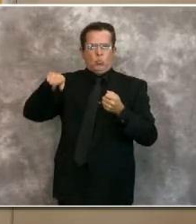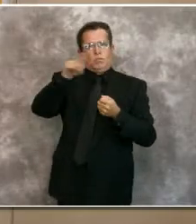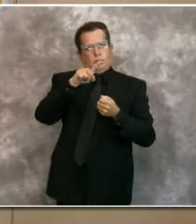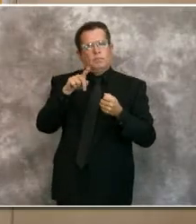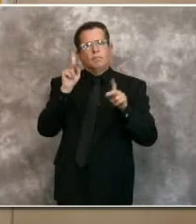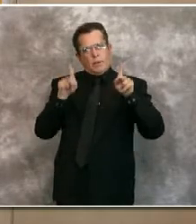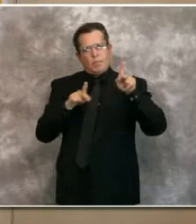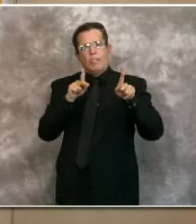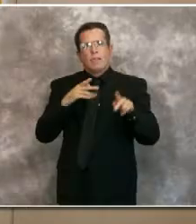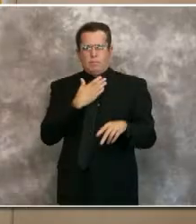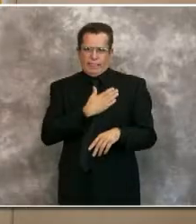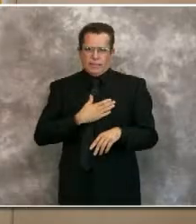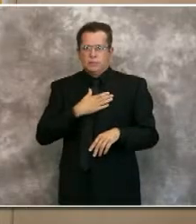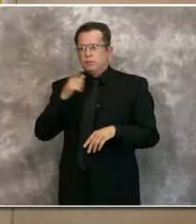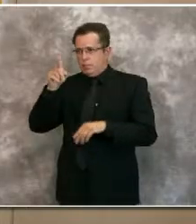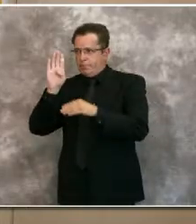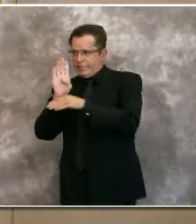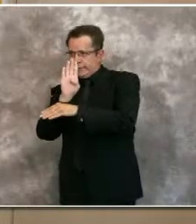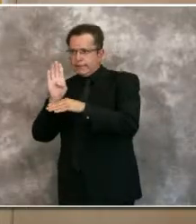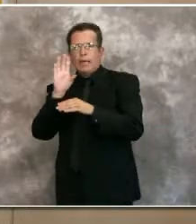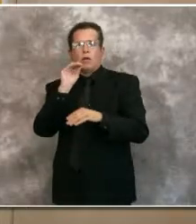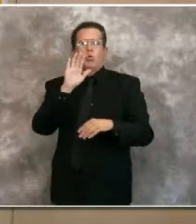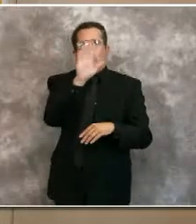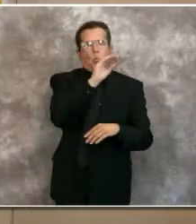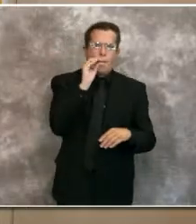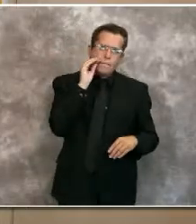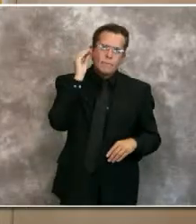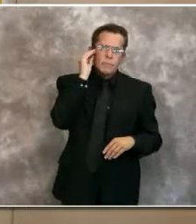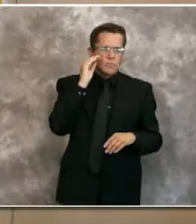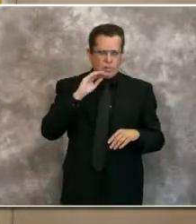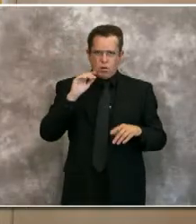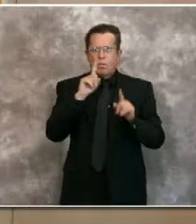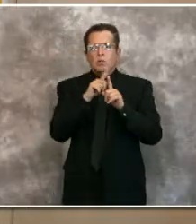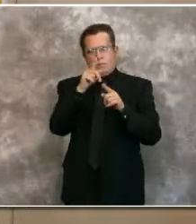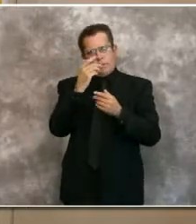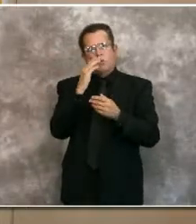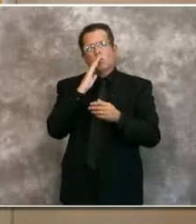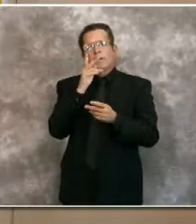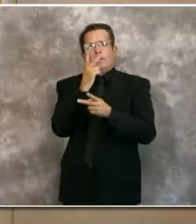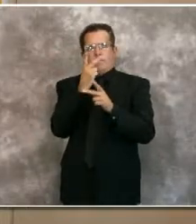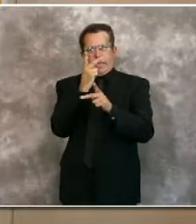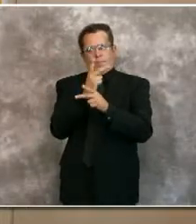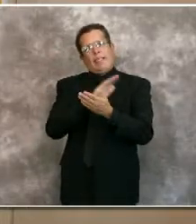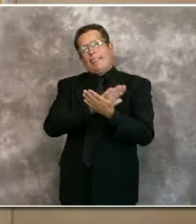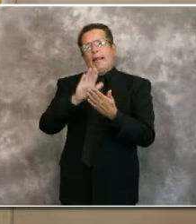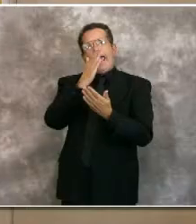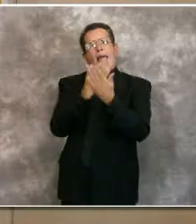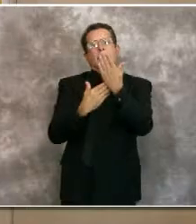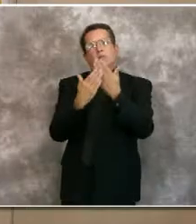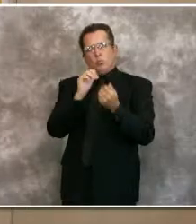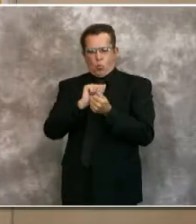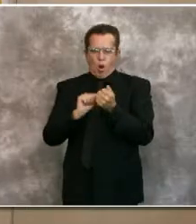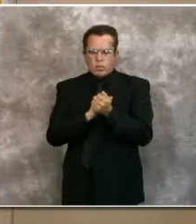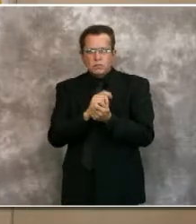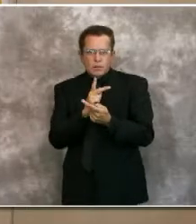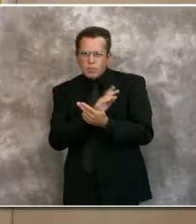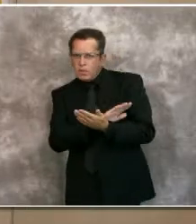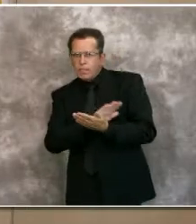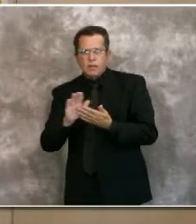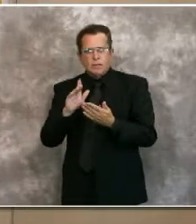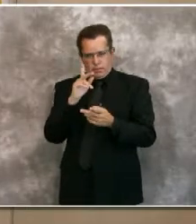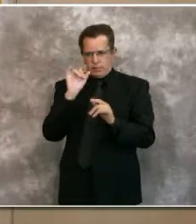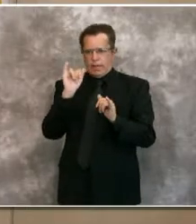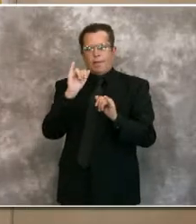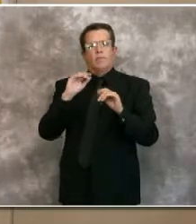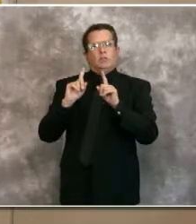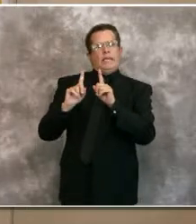general, businesses and work sites to implement good hand hygiene and sanitation practices, to maintain